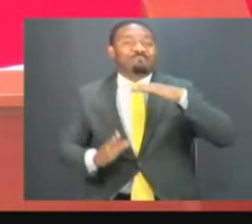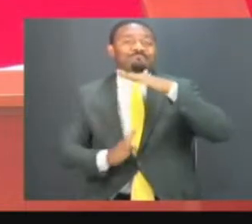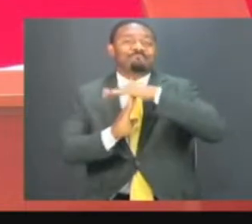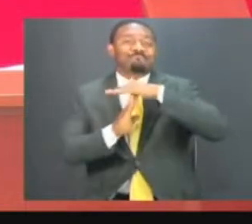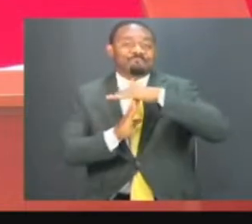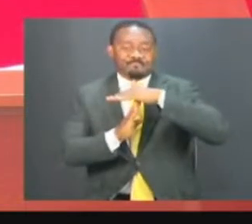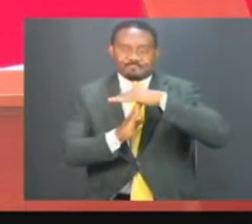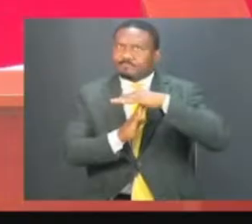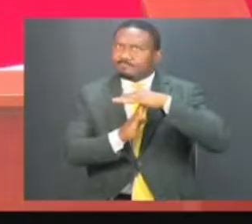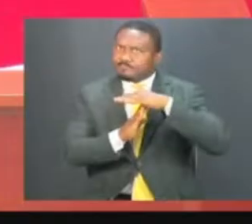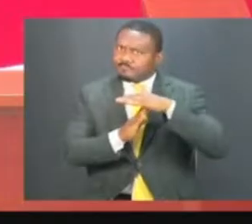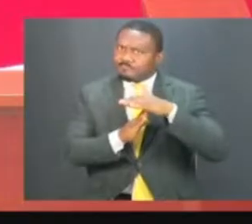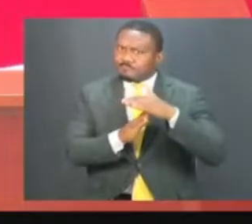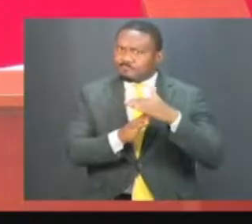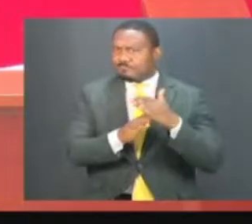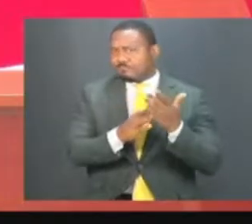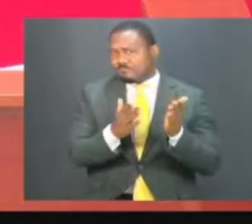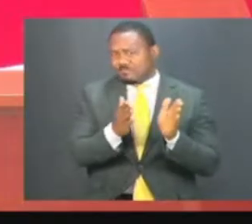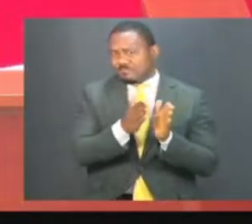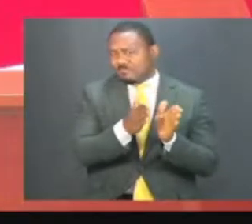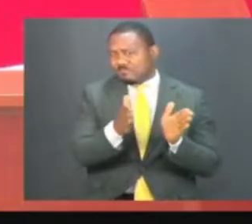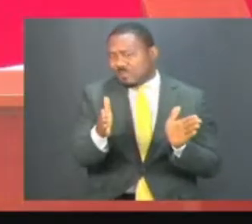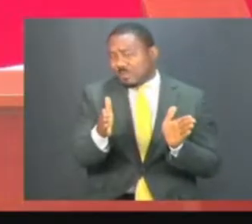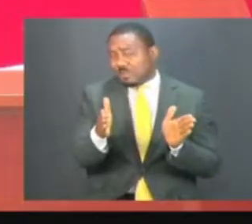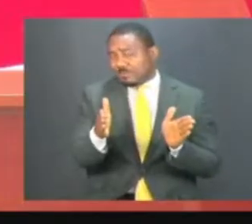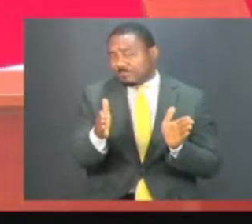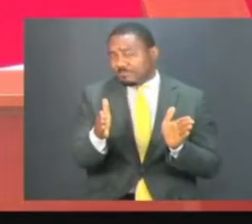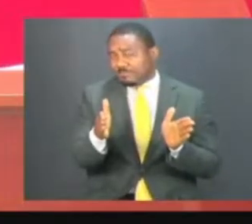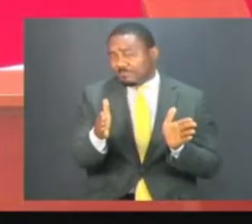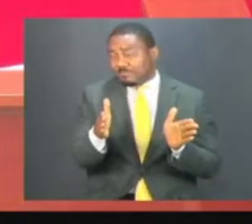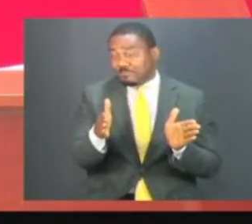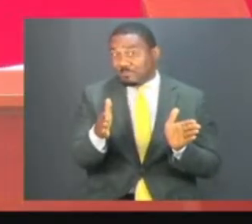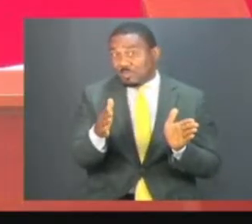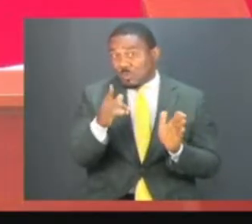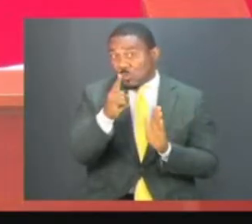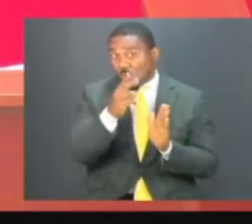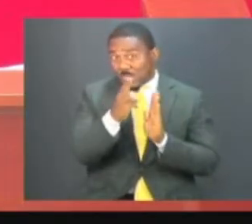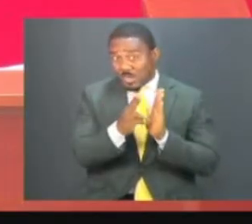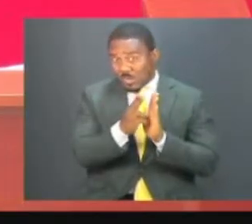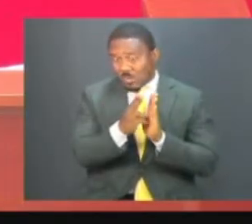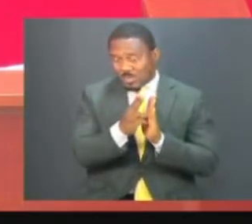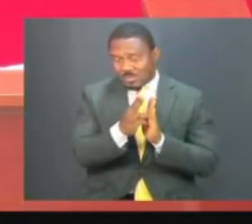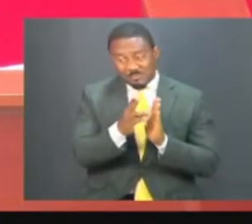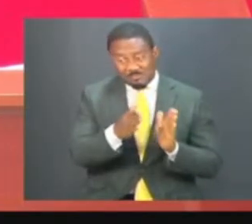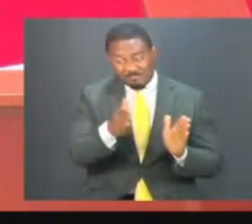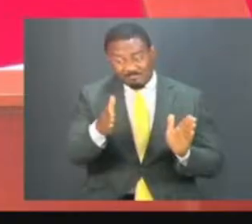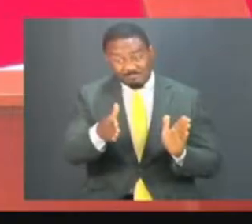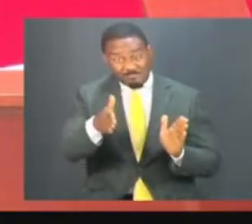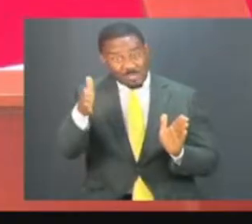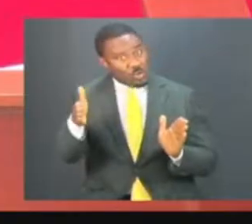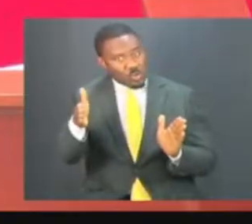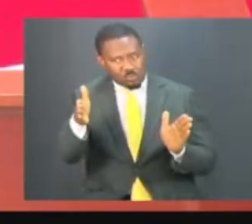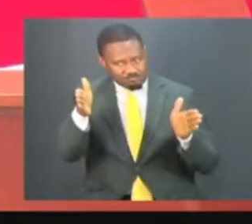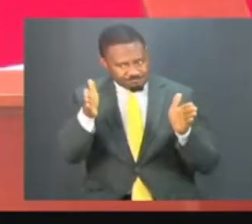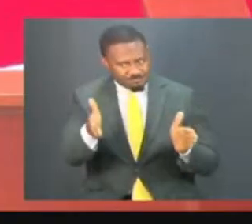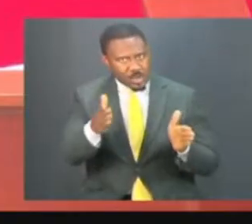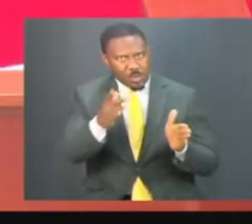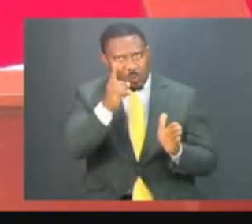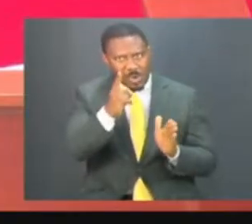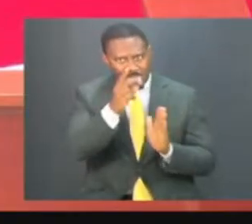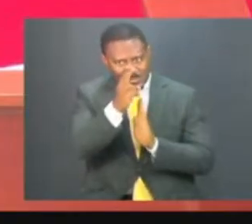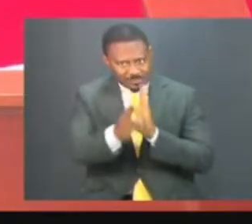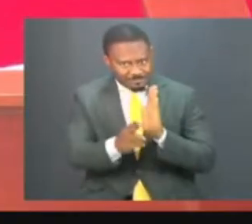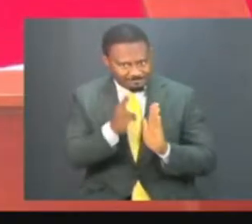a period of not more than 1 hour. So for me,